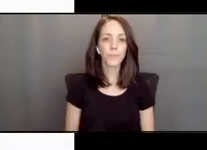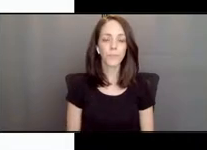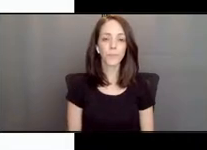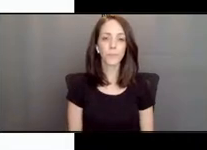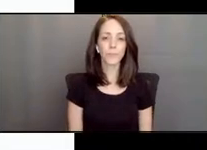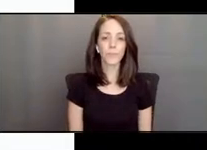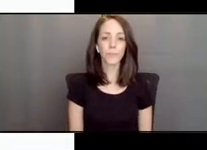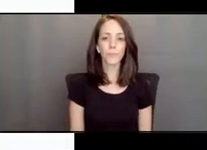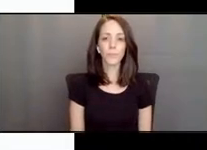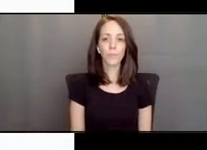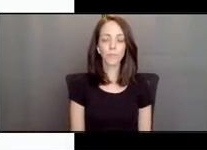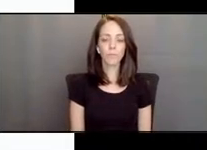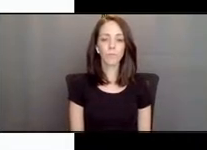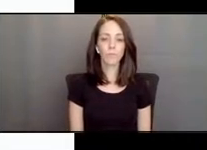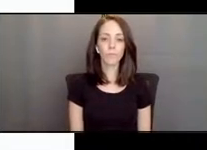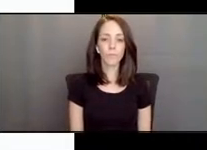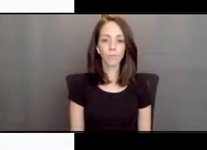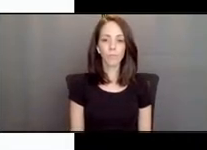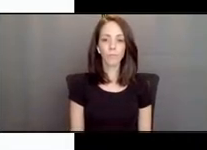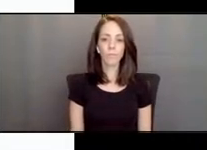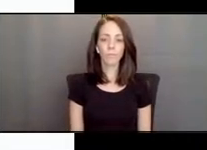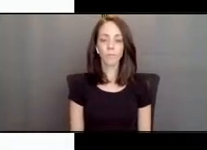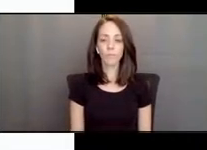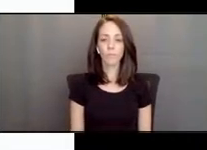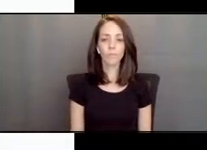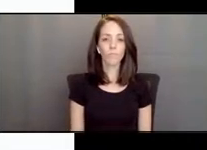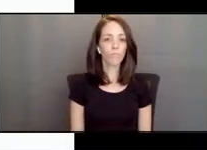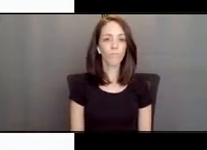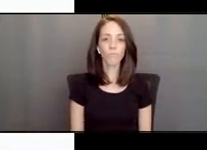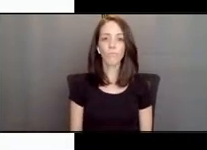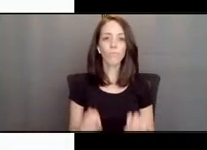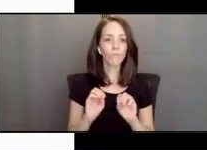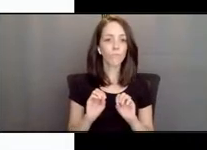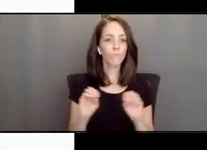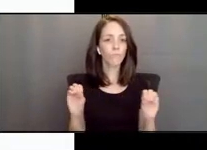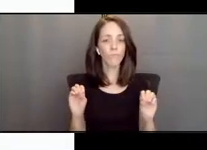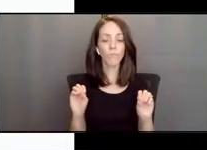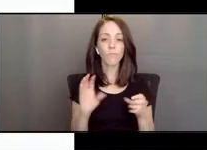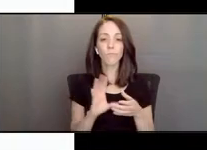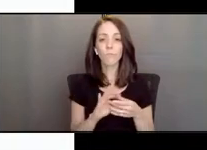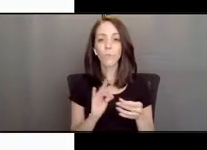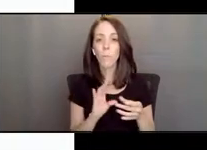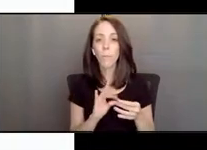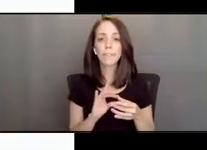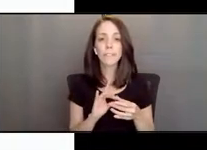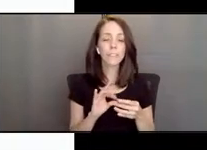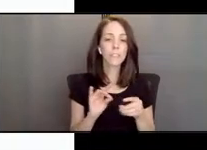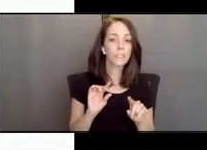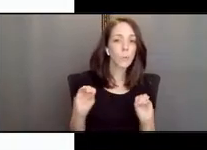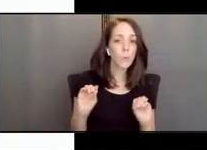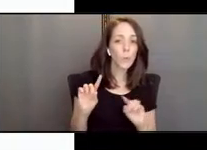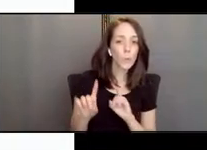I don't have any comment of the commitment to try to keep the tuition